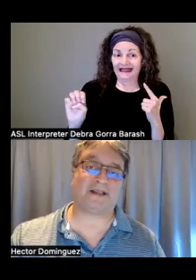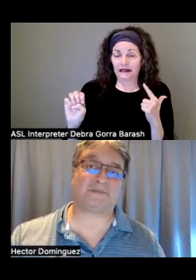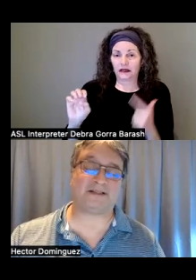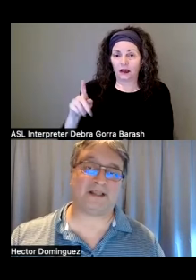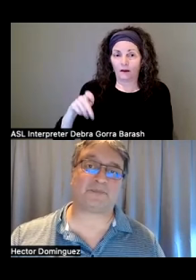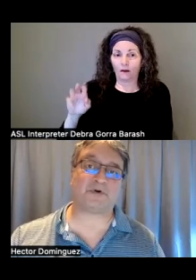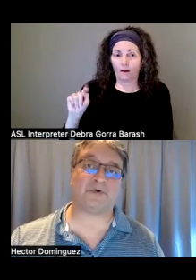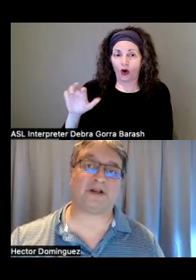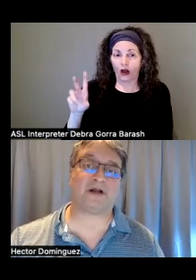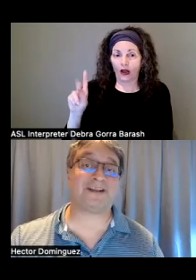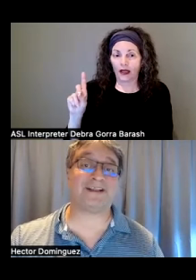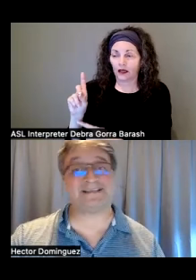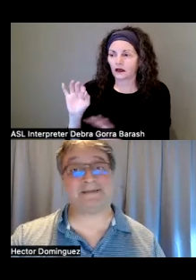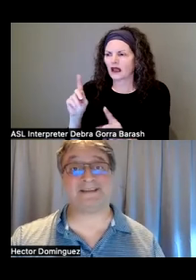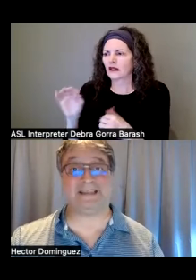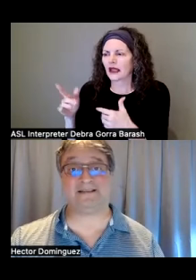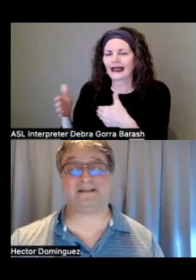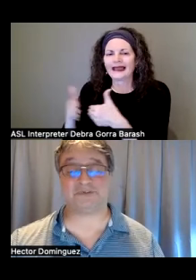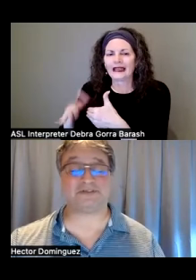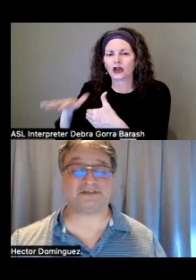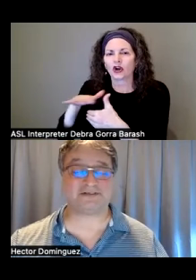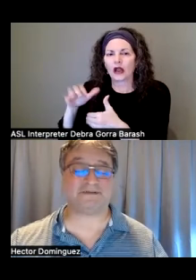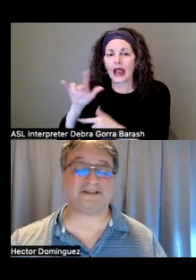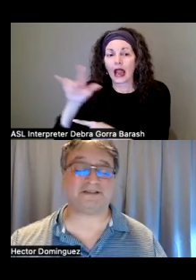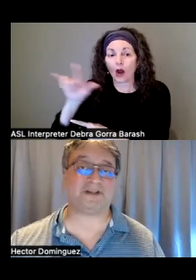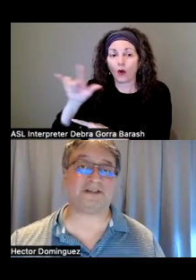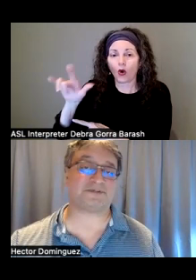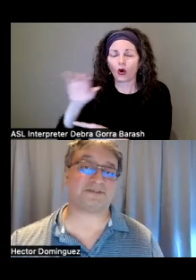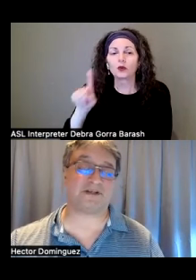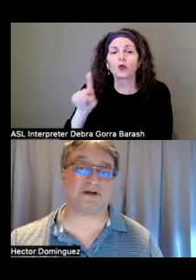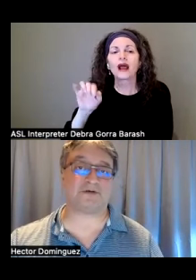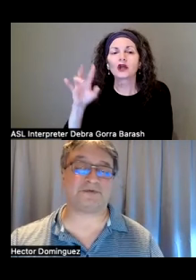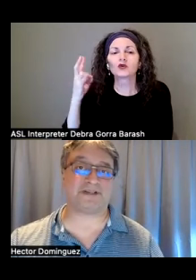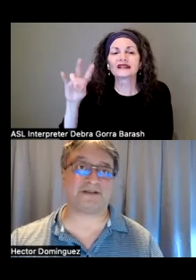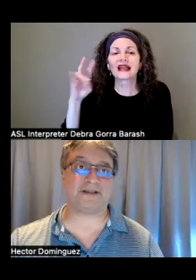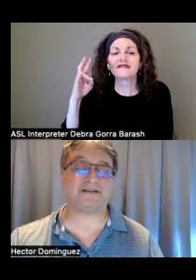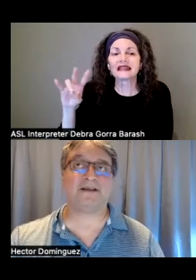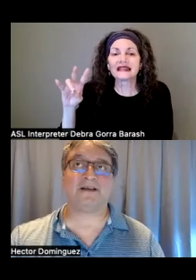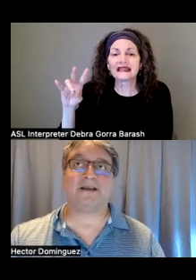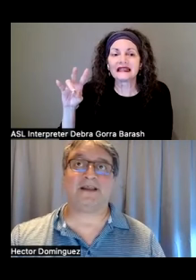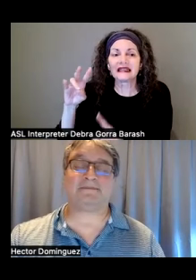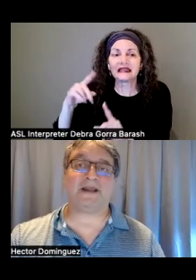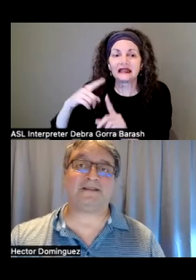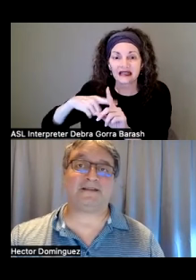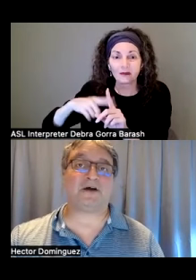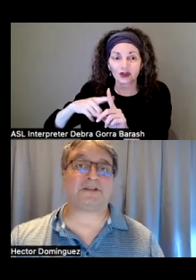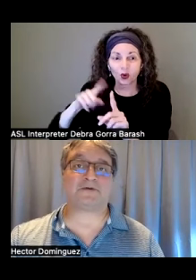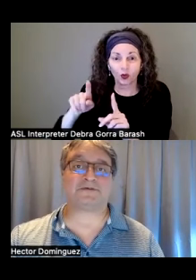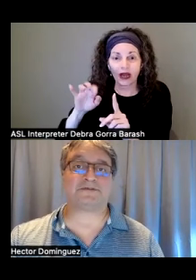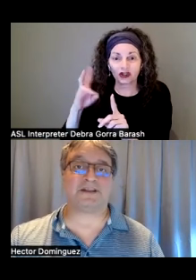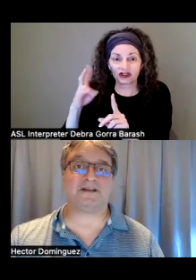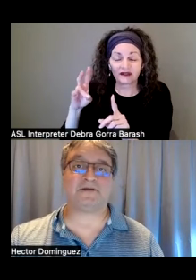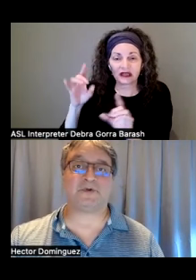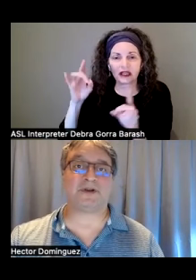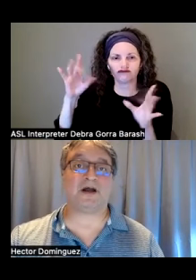at the airport we're 117, which is 17 degrees, which is a lot, obviously, right? In our